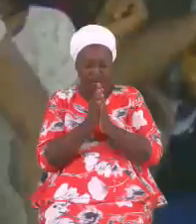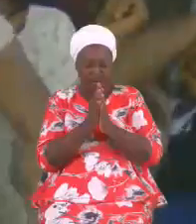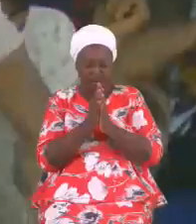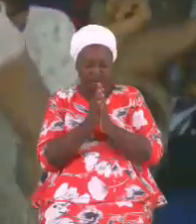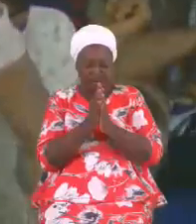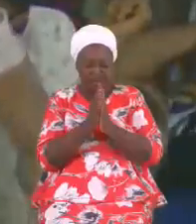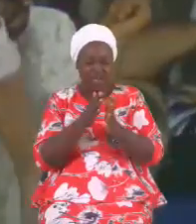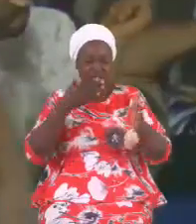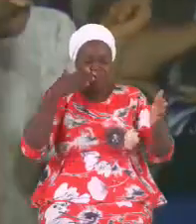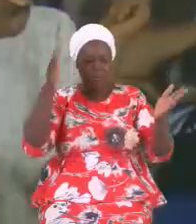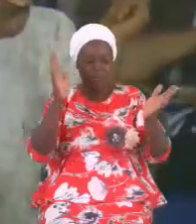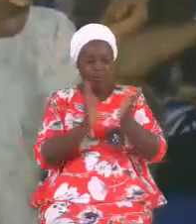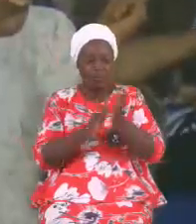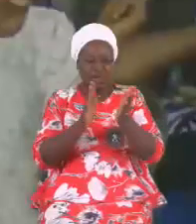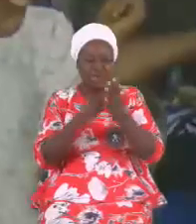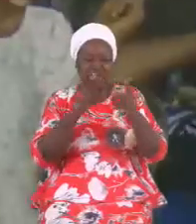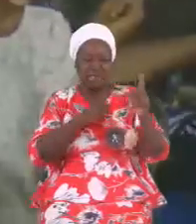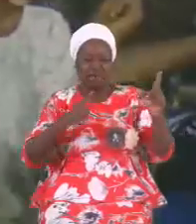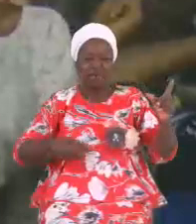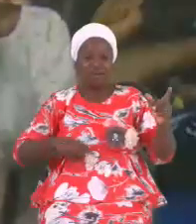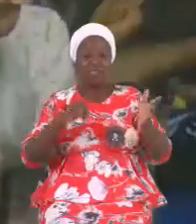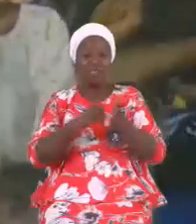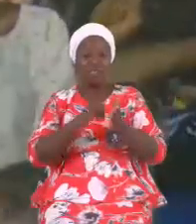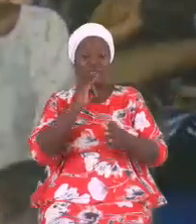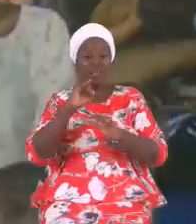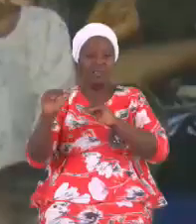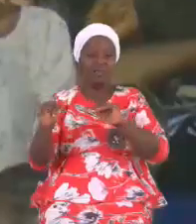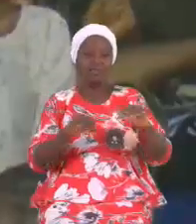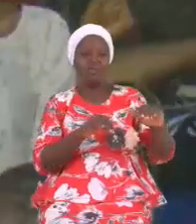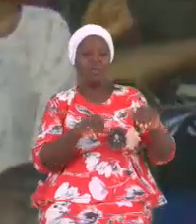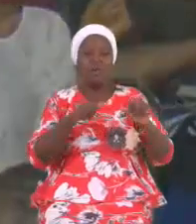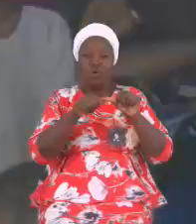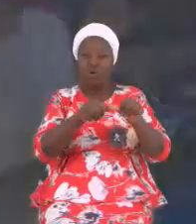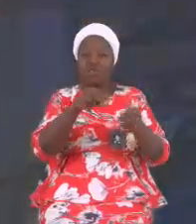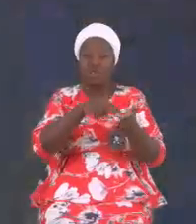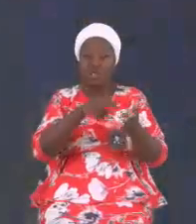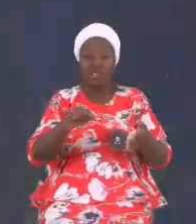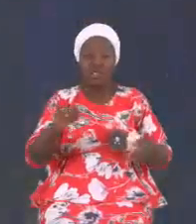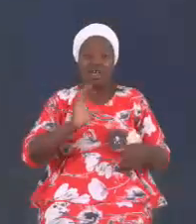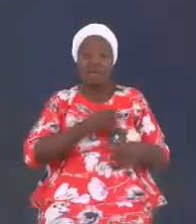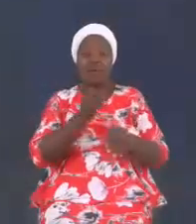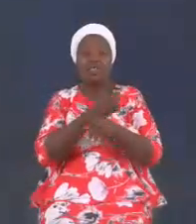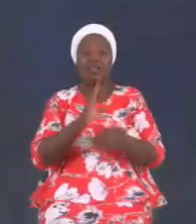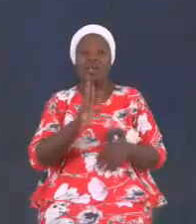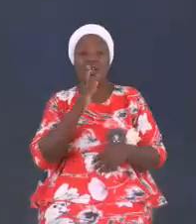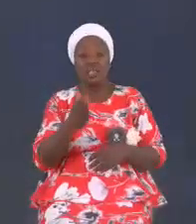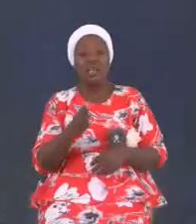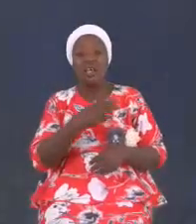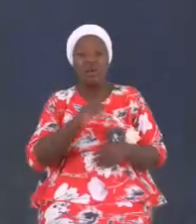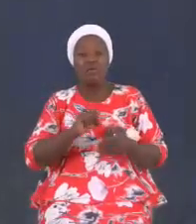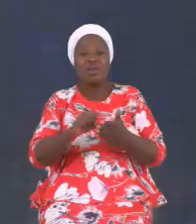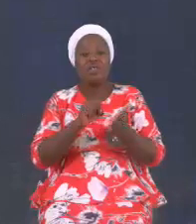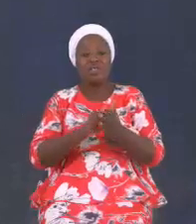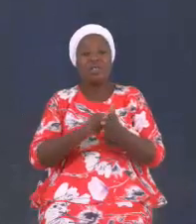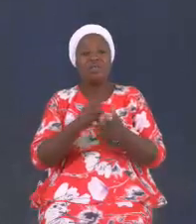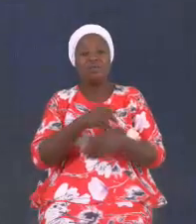Praise the Lord, it is done. Keep on standing. Our counselors are there. And our said pastor will come and